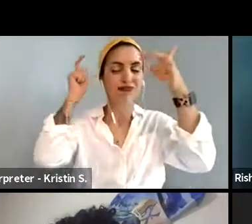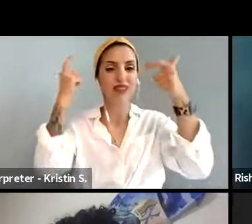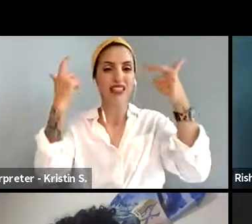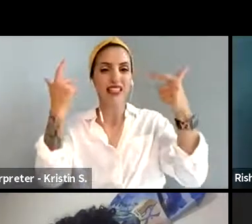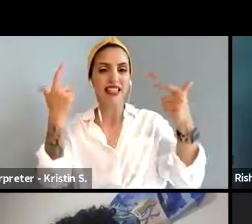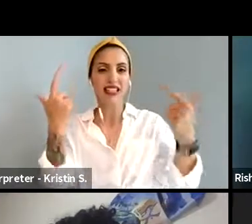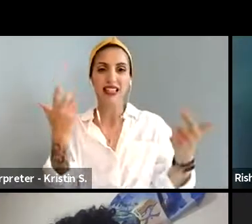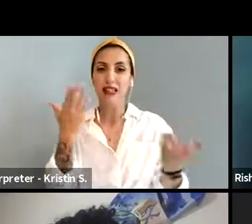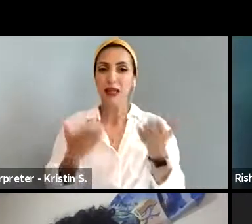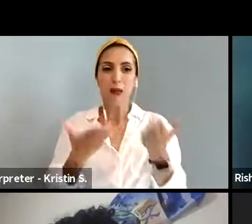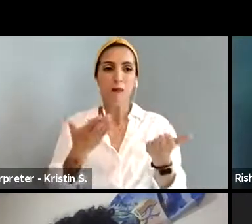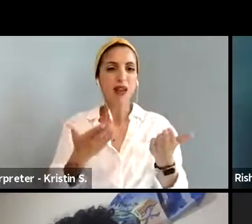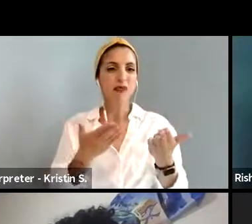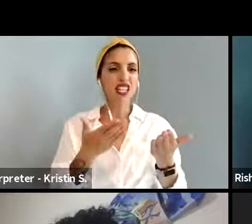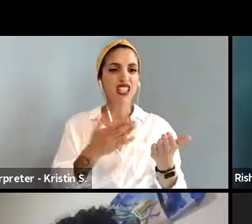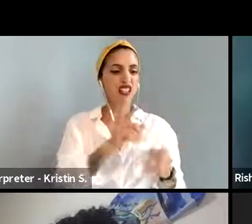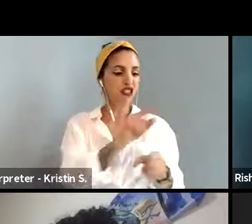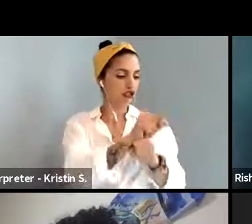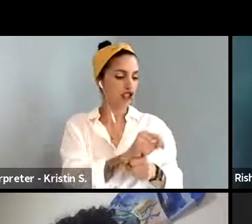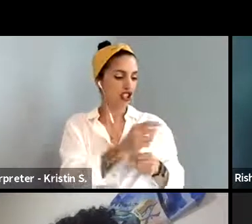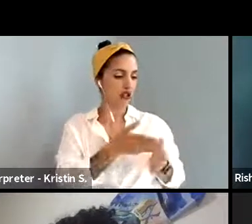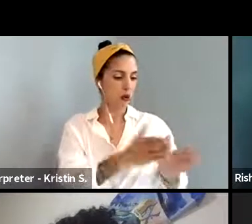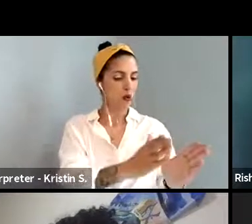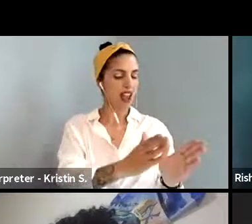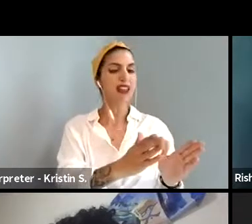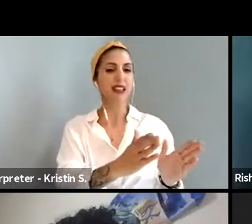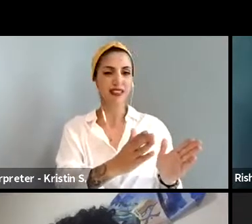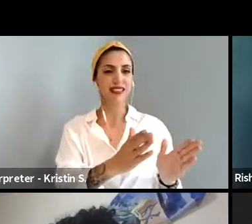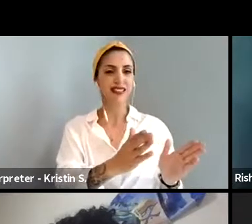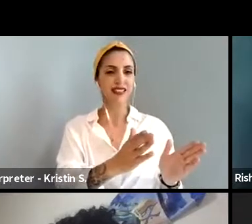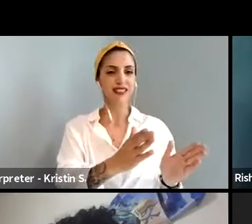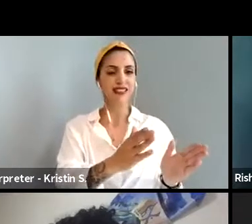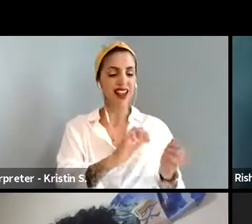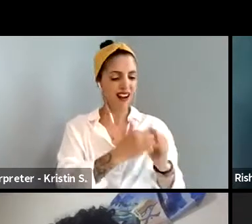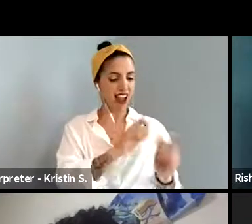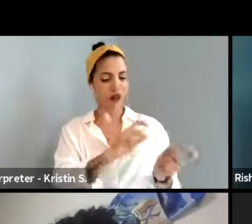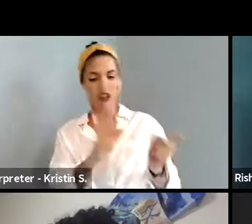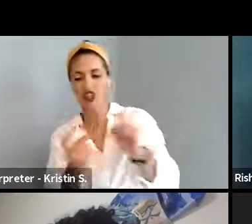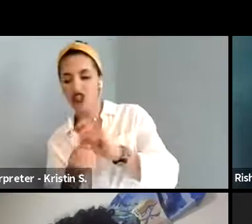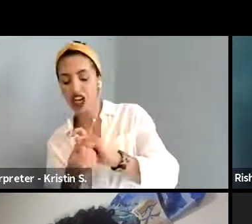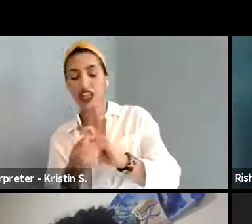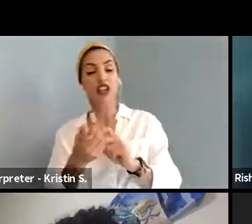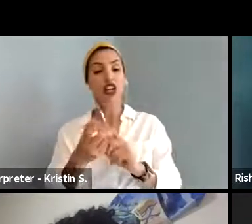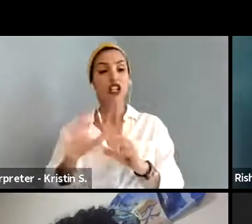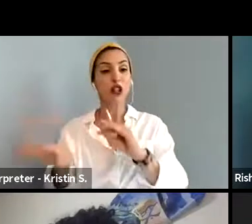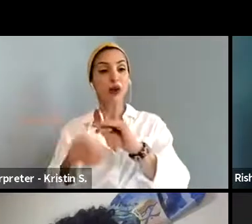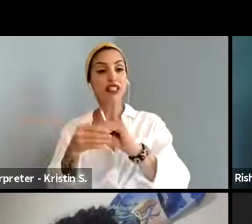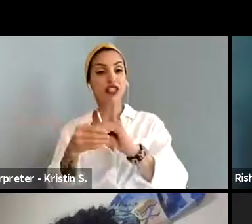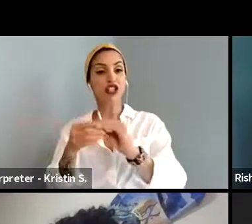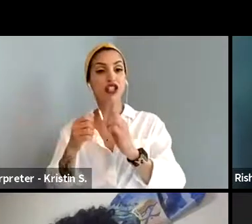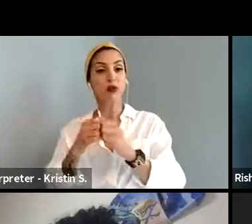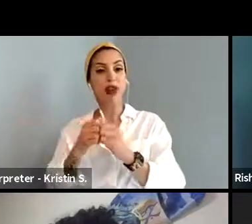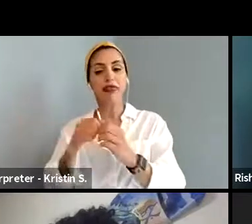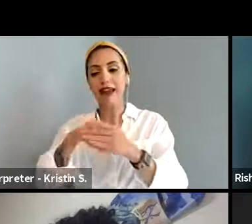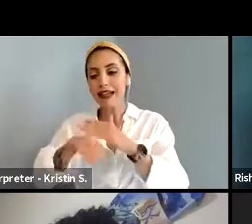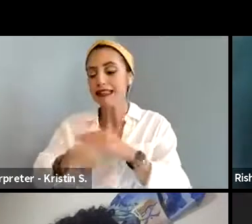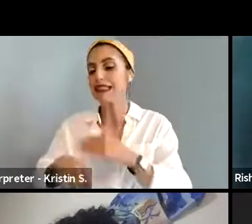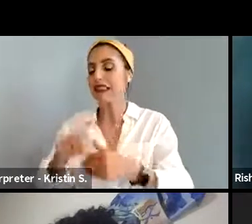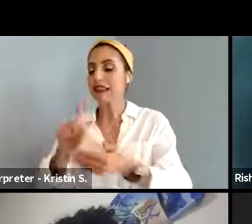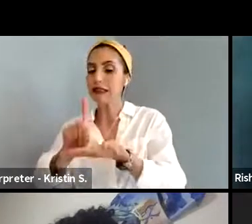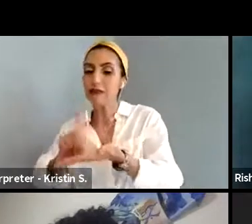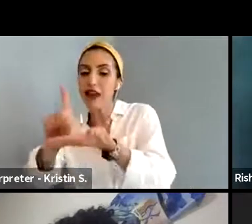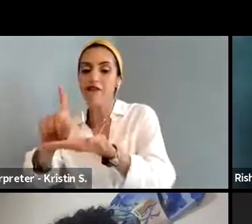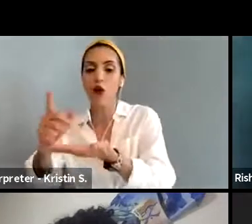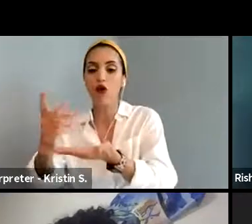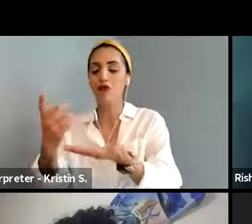just, I guess, maybe traditional ways of being and doing. In addition to platforms, like, what else can institutions, what else can supporters, what